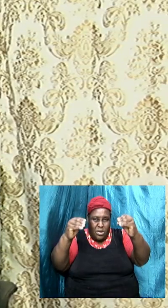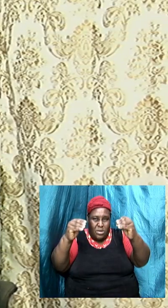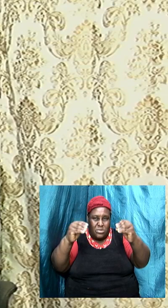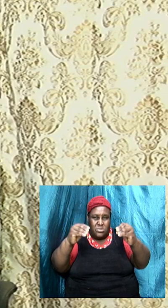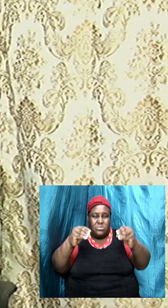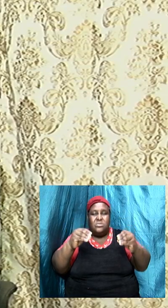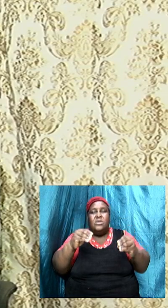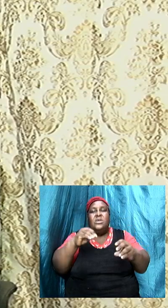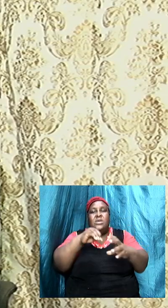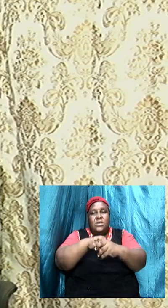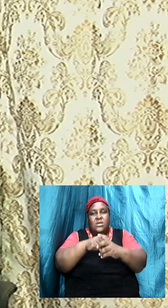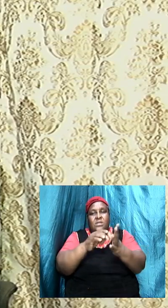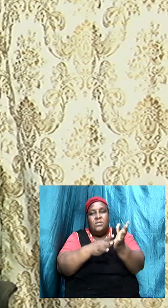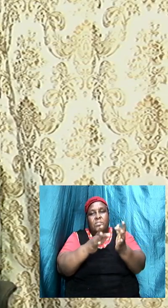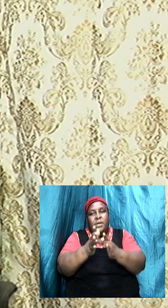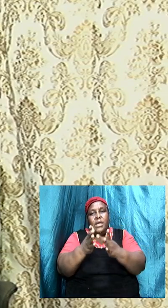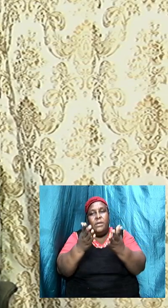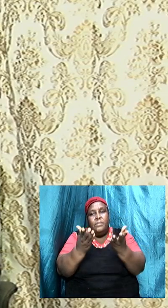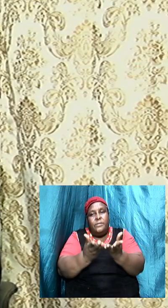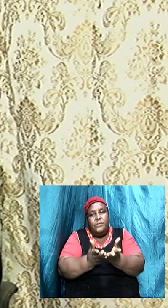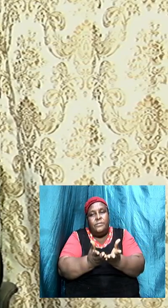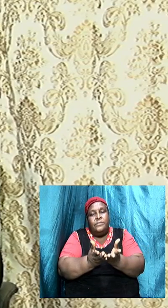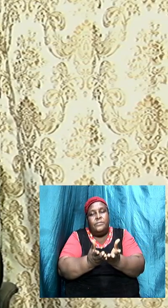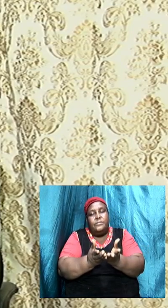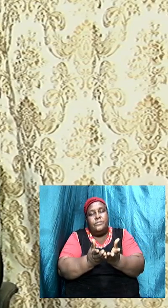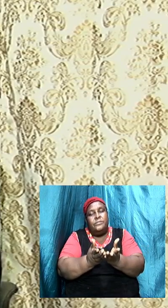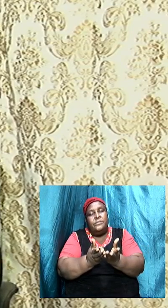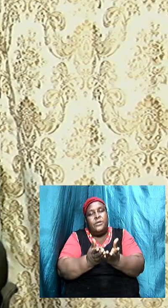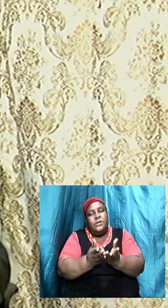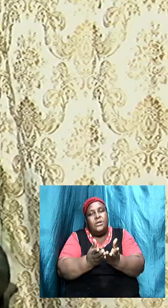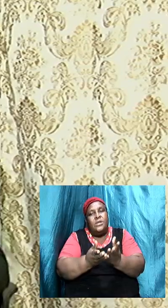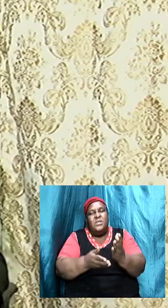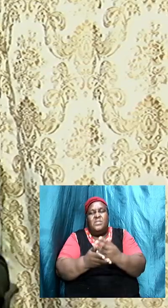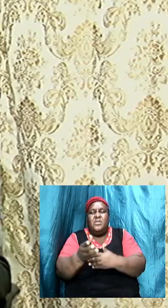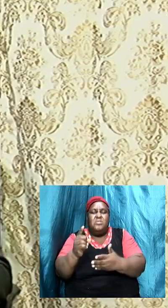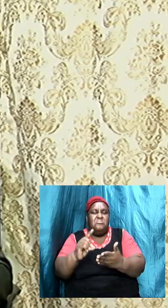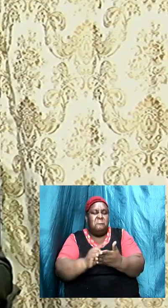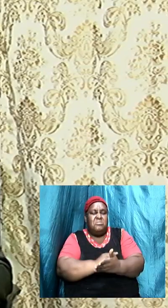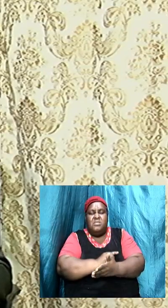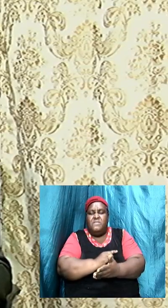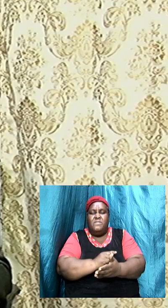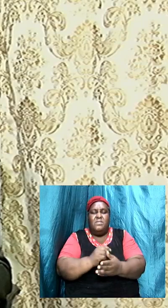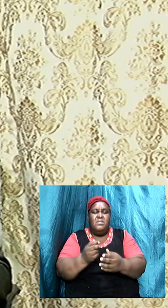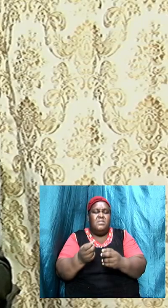Bible. So, there are different issues.